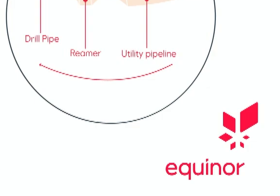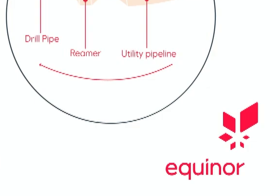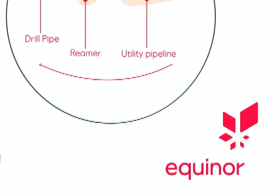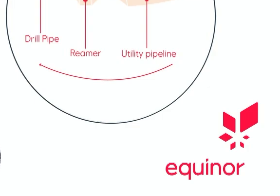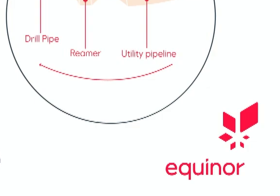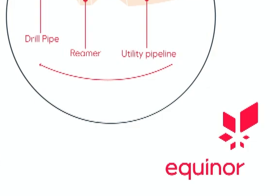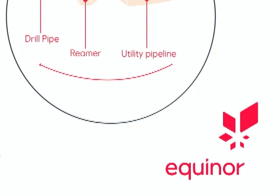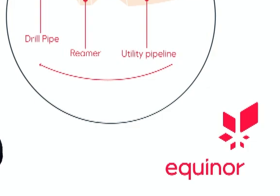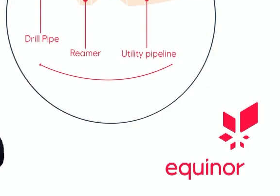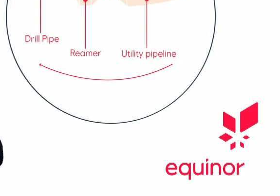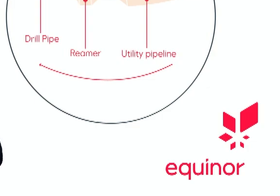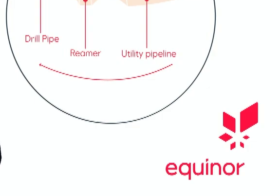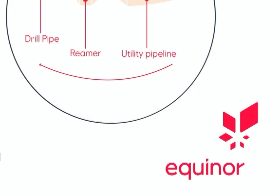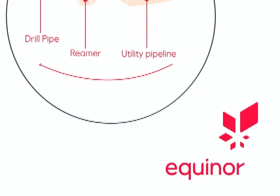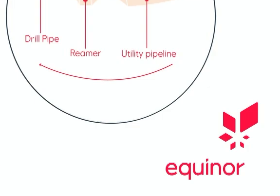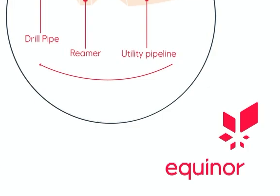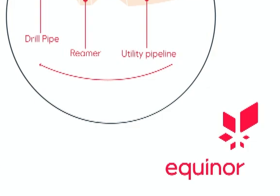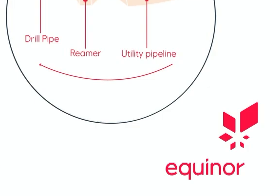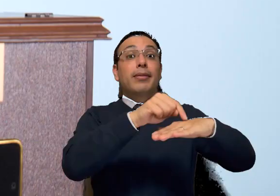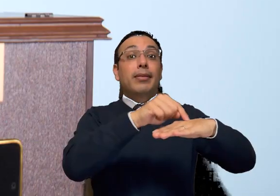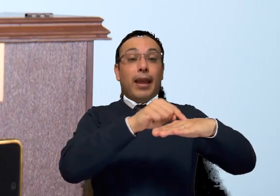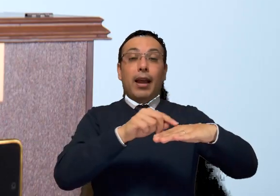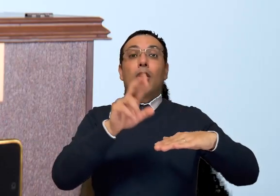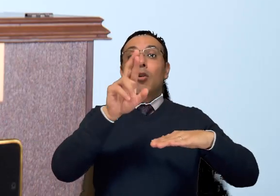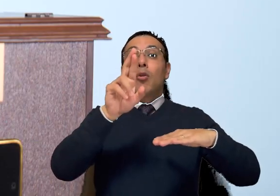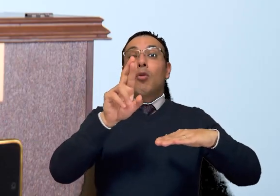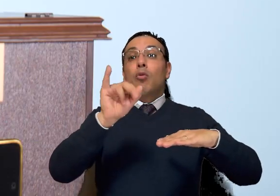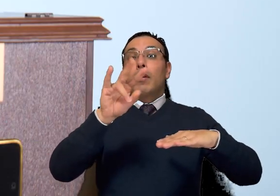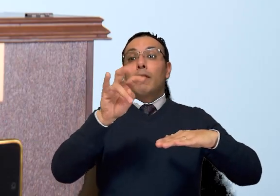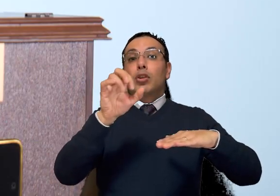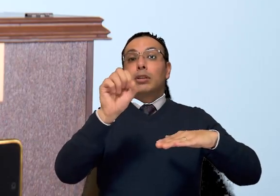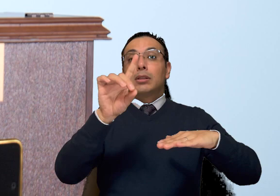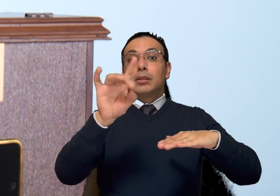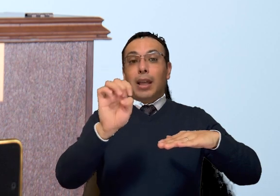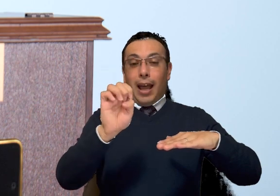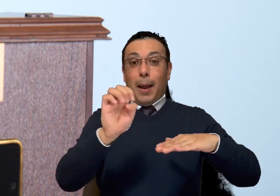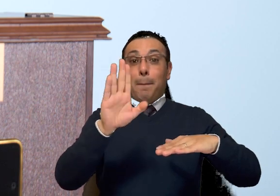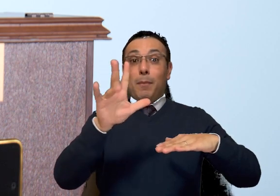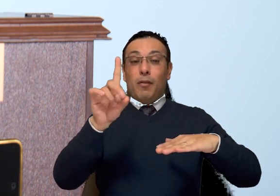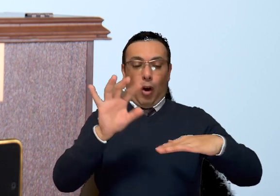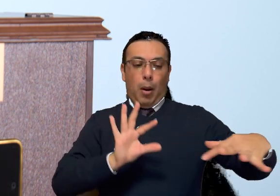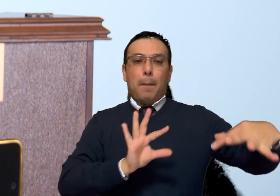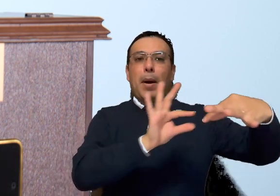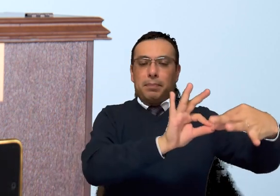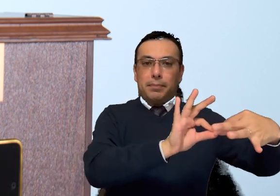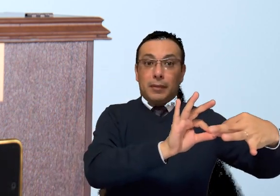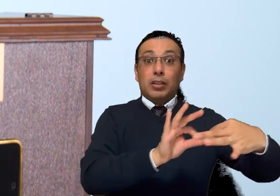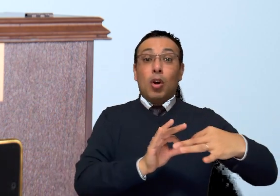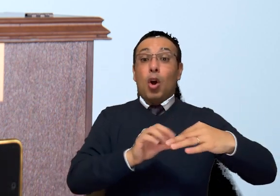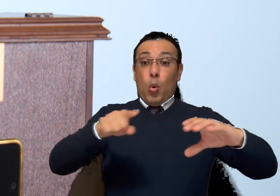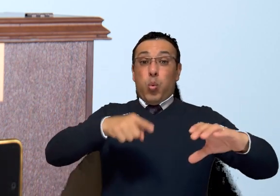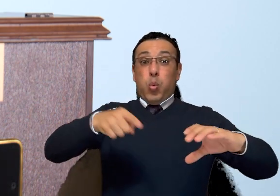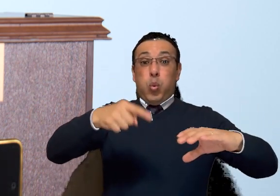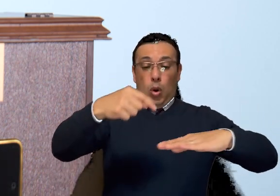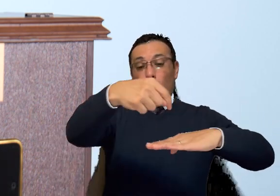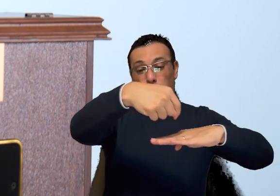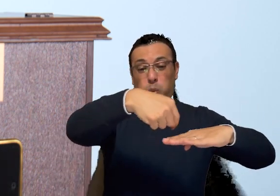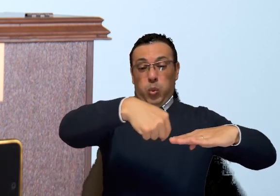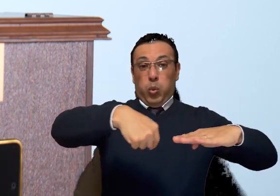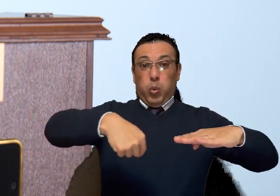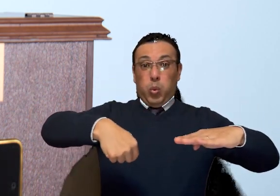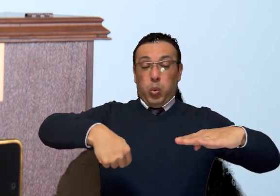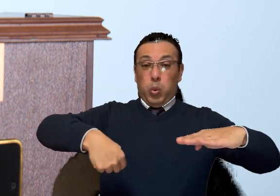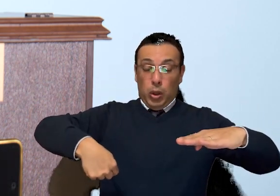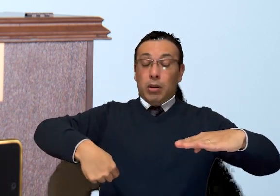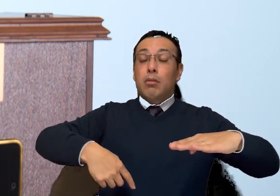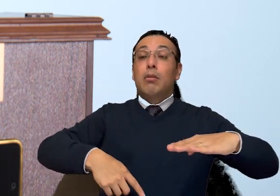bay onshore at Riverside Boulevard in the street. The drill creates the path under the seabed, and then the cable is pulled